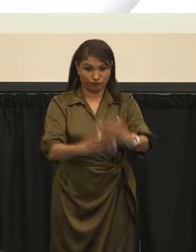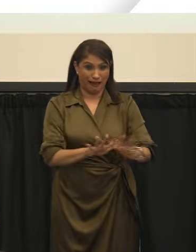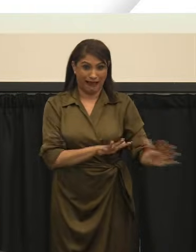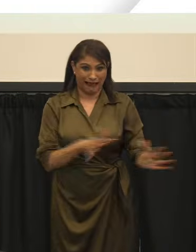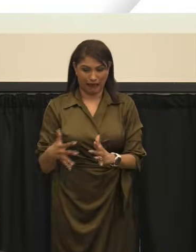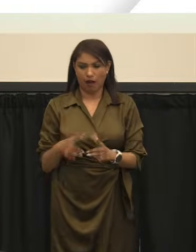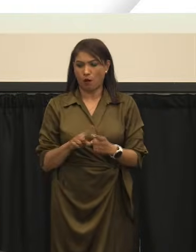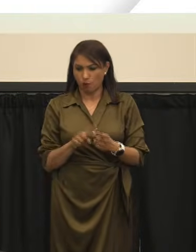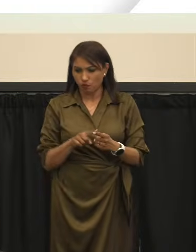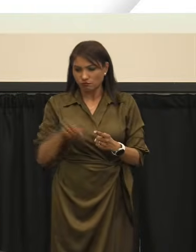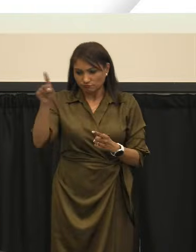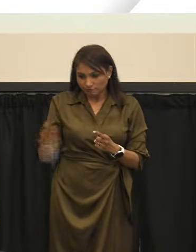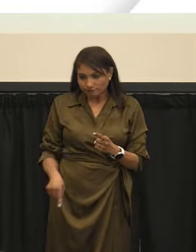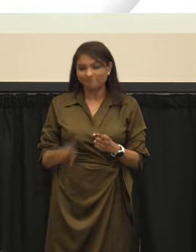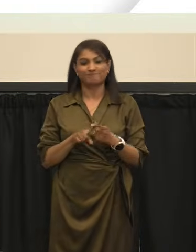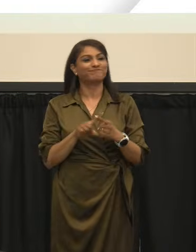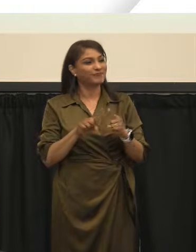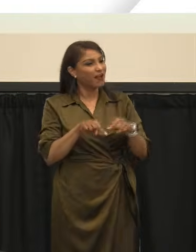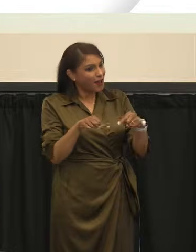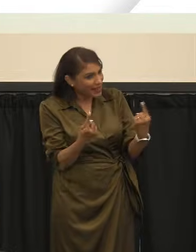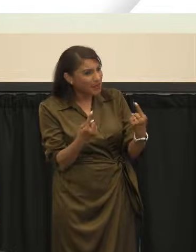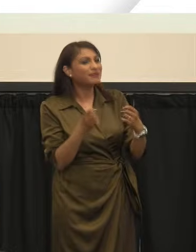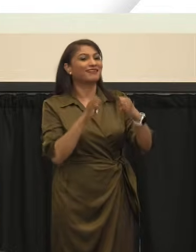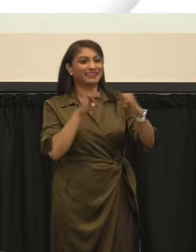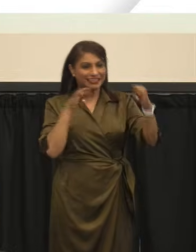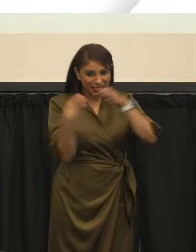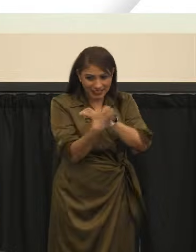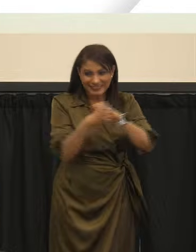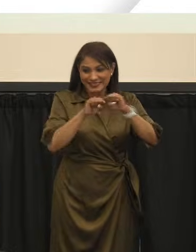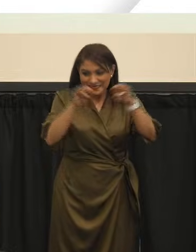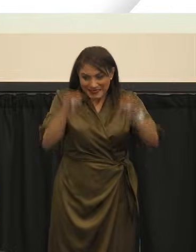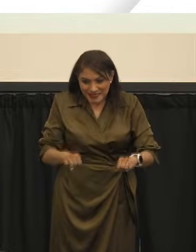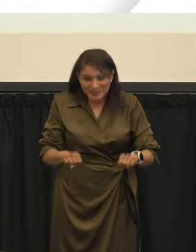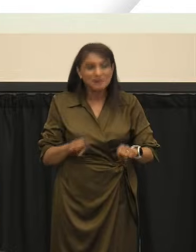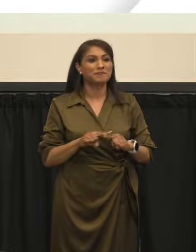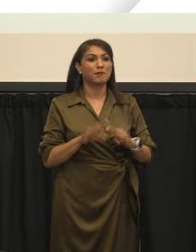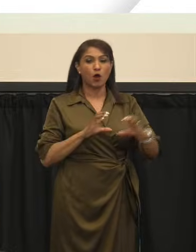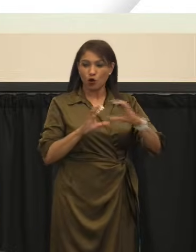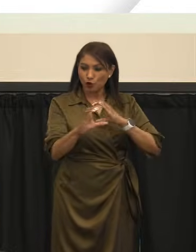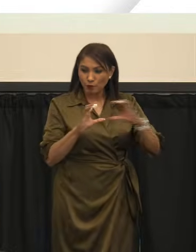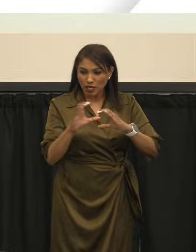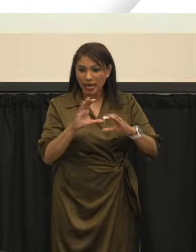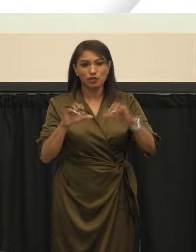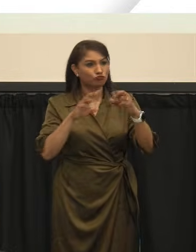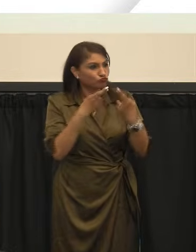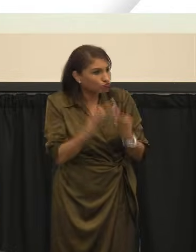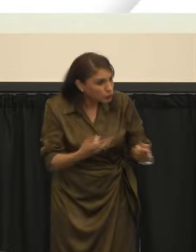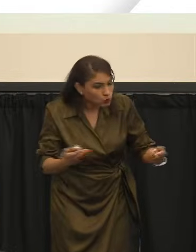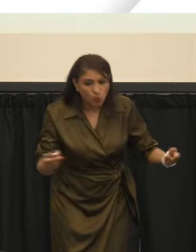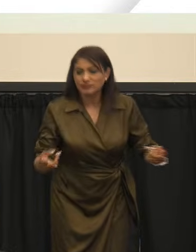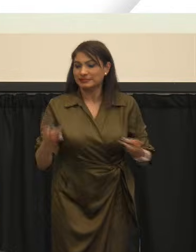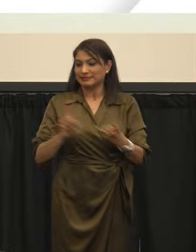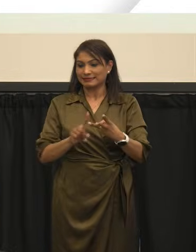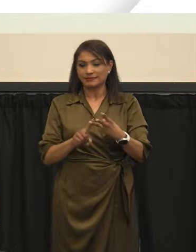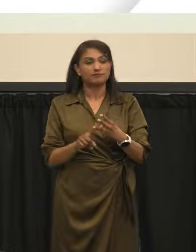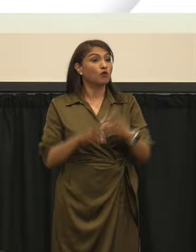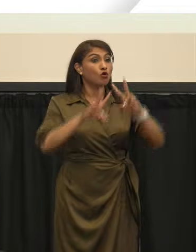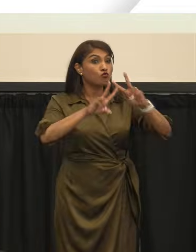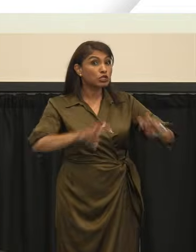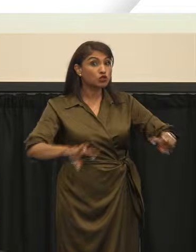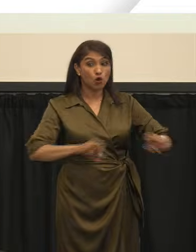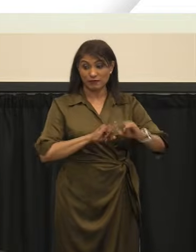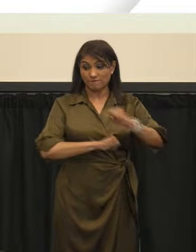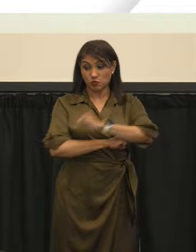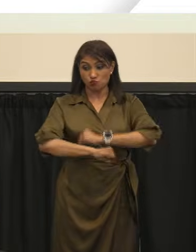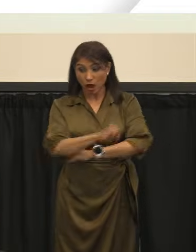is an infrastructure, a functioning infrastructure, where the bank is able to evolve depending on the